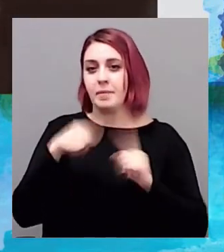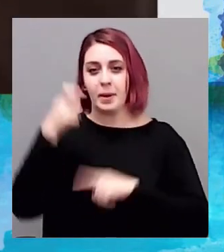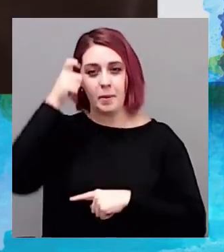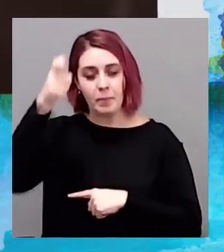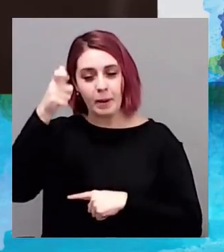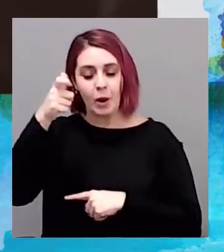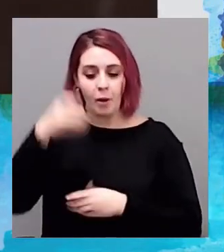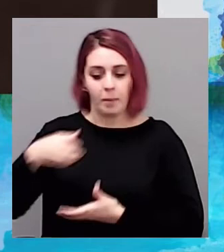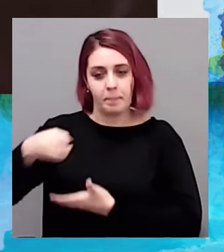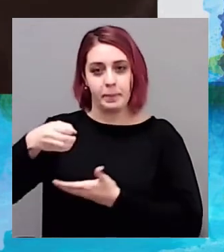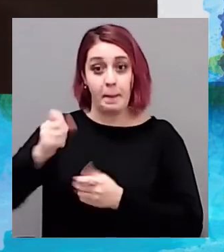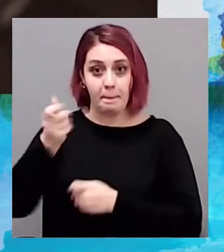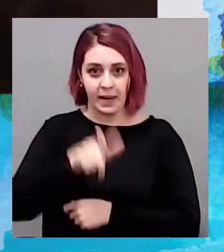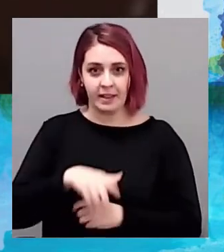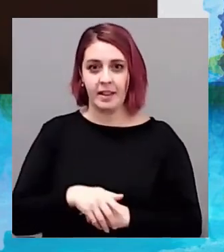Water jars, for example.